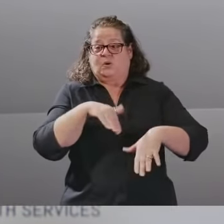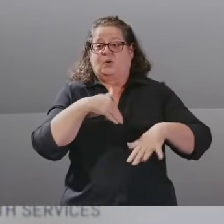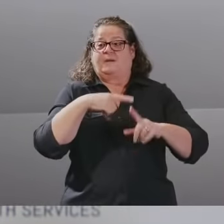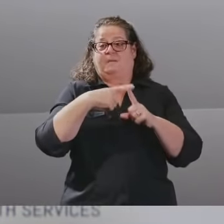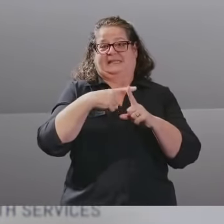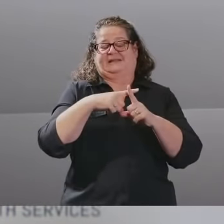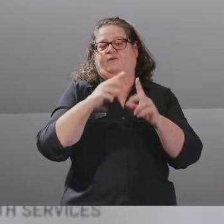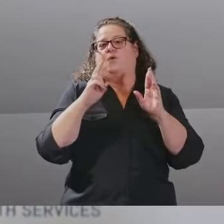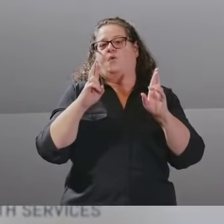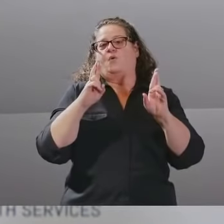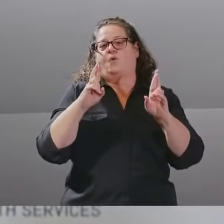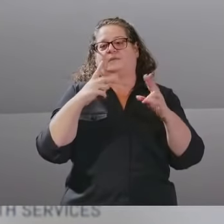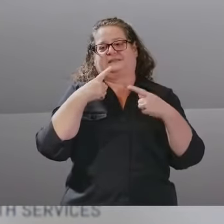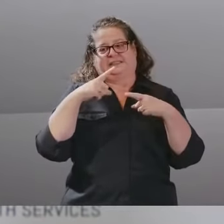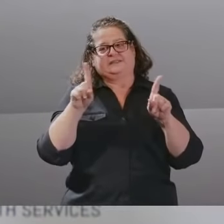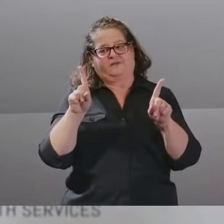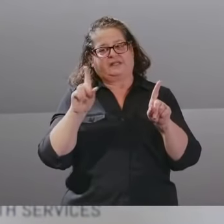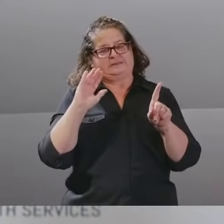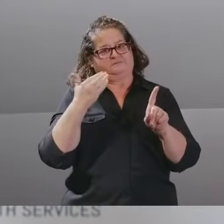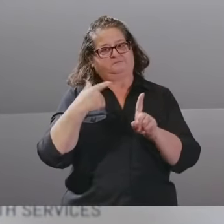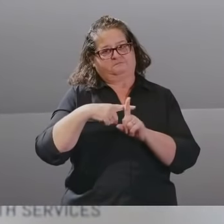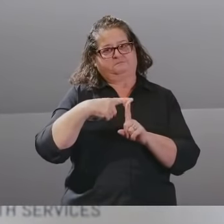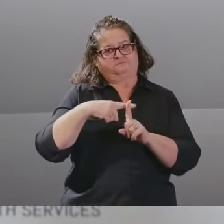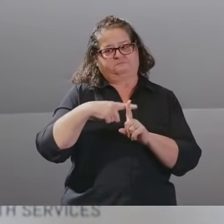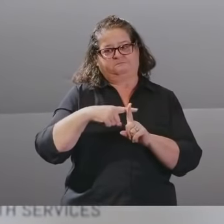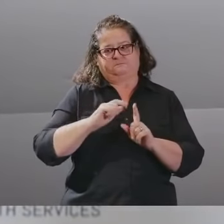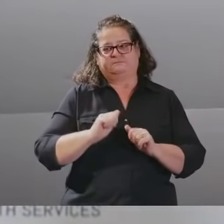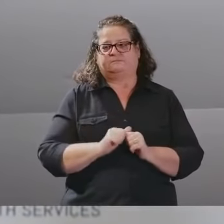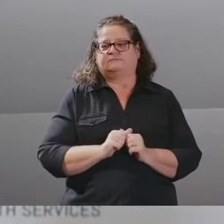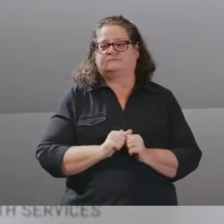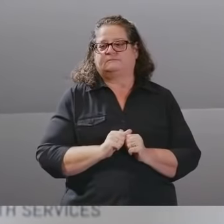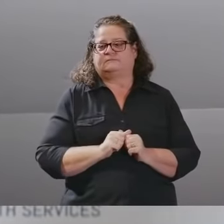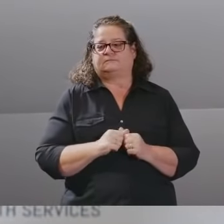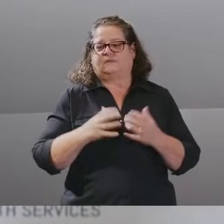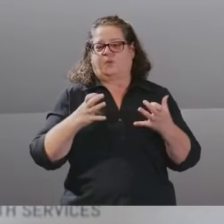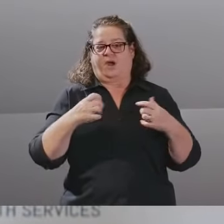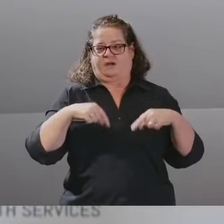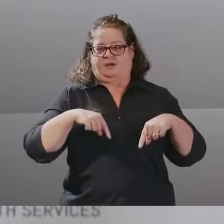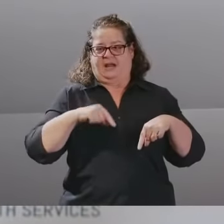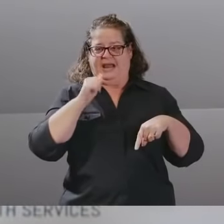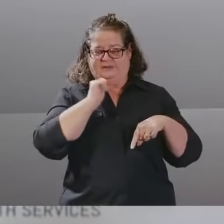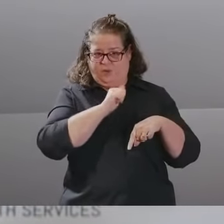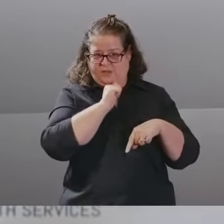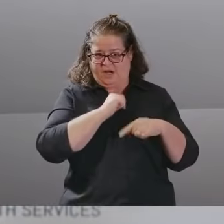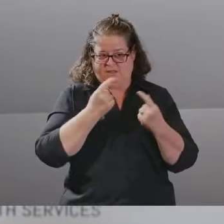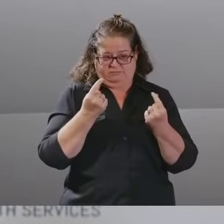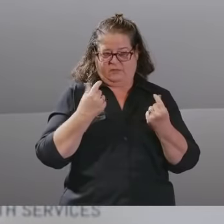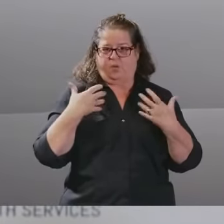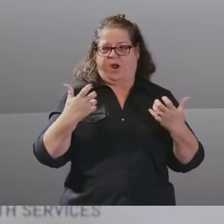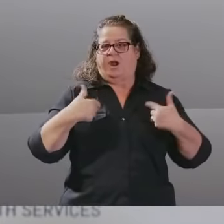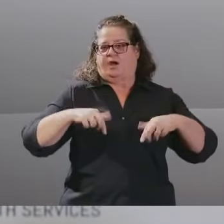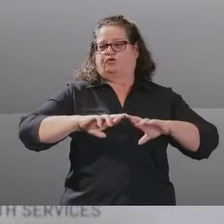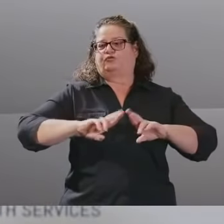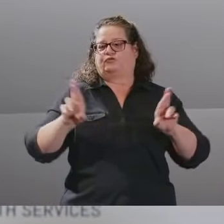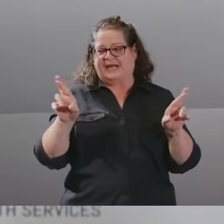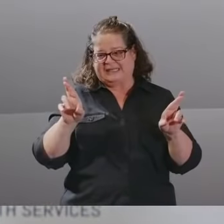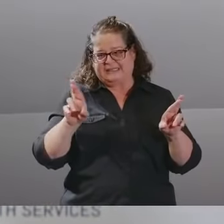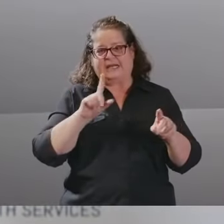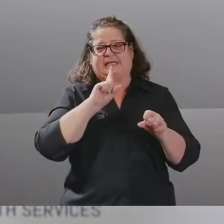optimistic. And I want Arizona to be prepared, and I'll commit to you that Arizona will be